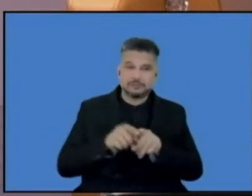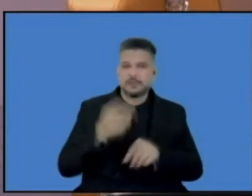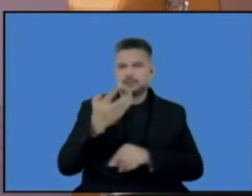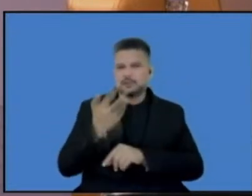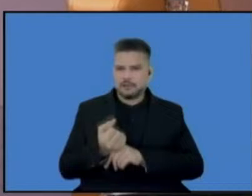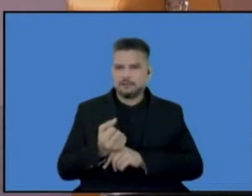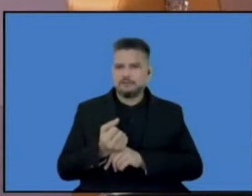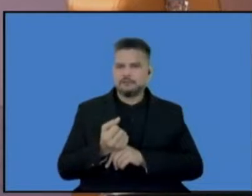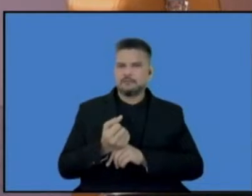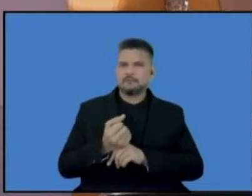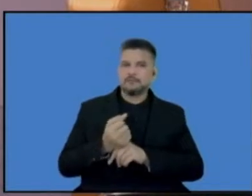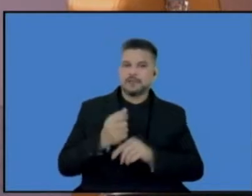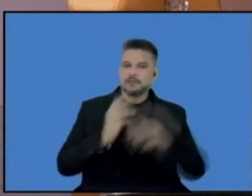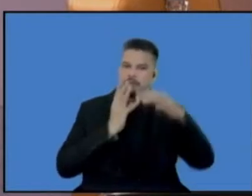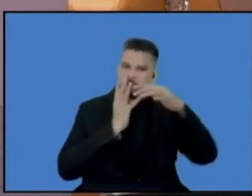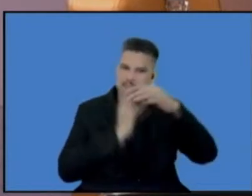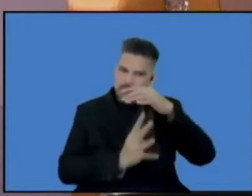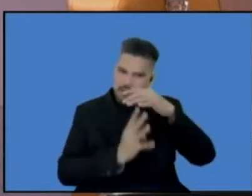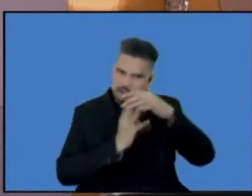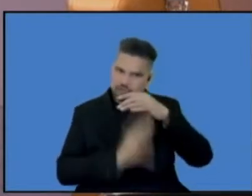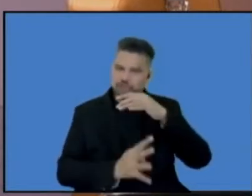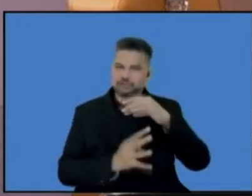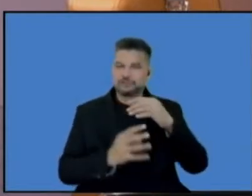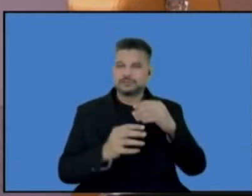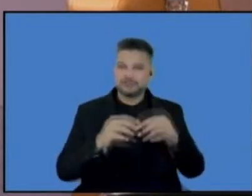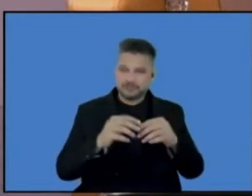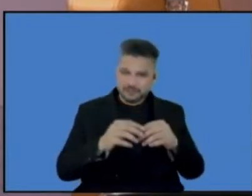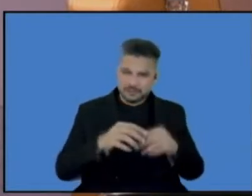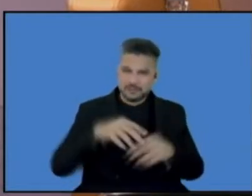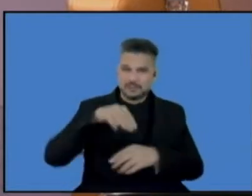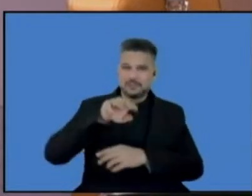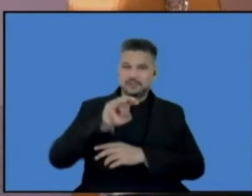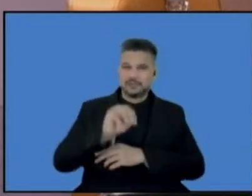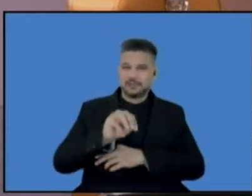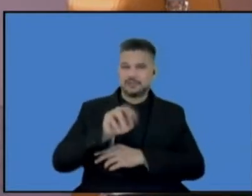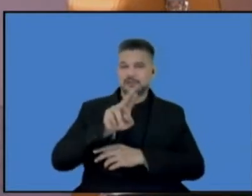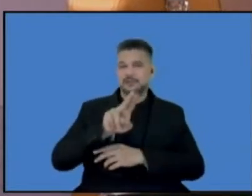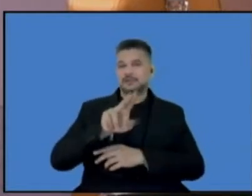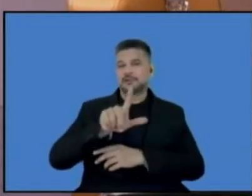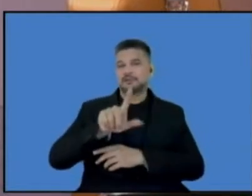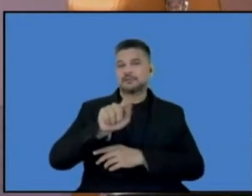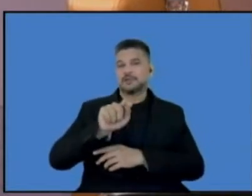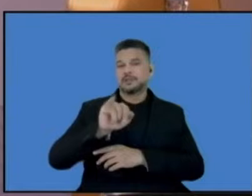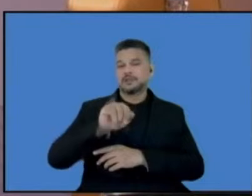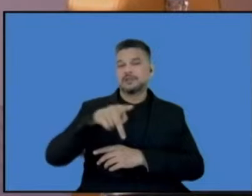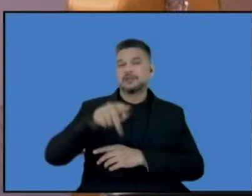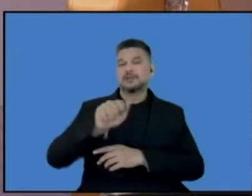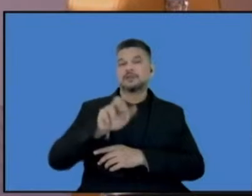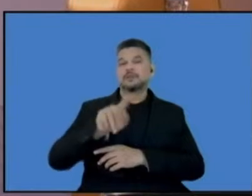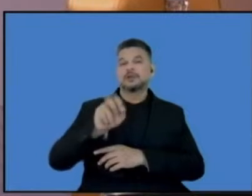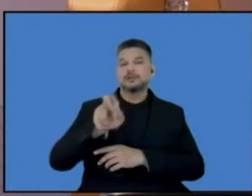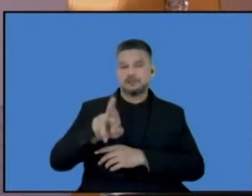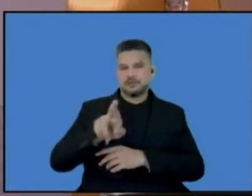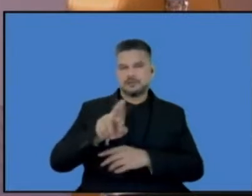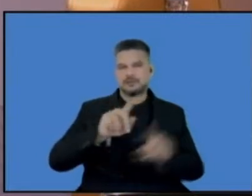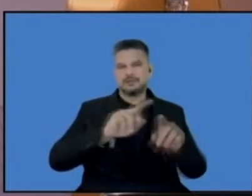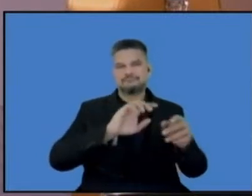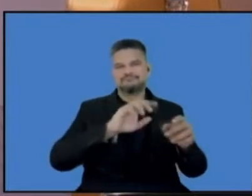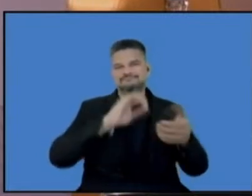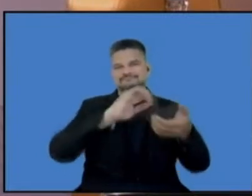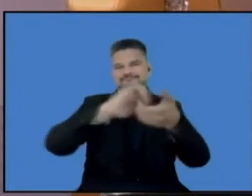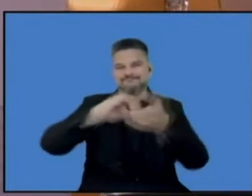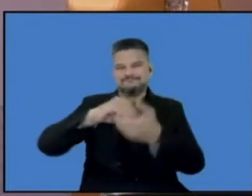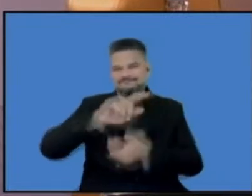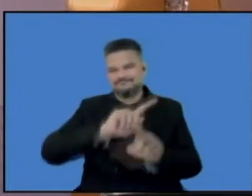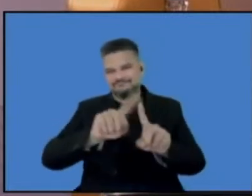programs called Migration Multi-Partner Trust Fund, or the MMPTF. I know that probably the same name has been used in different countries